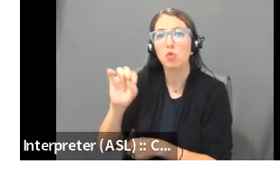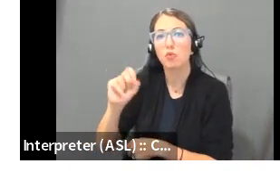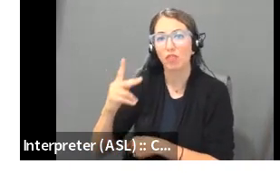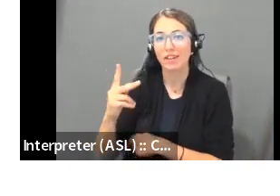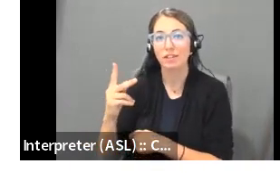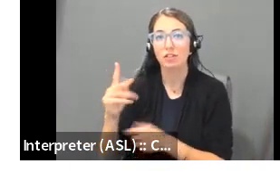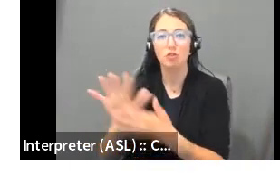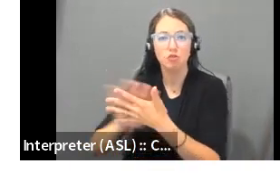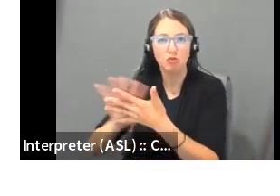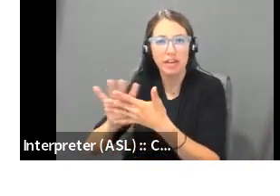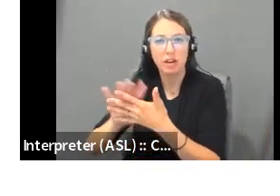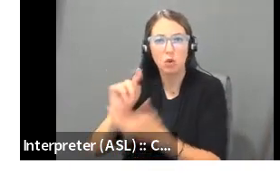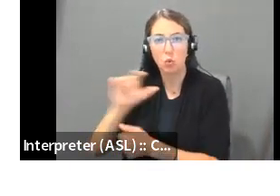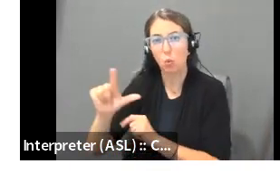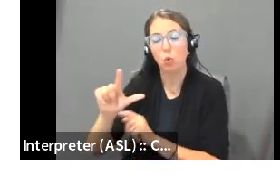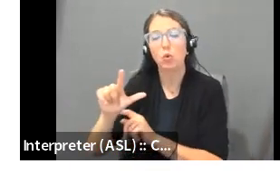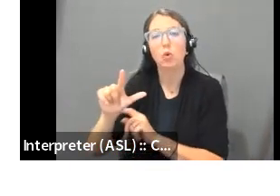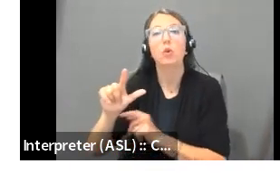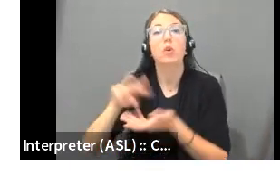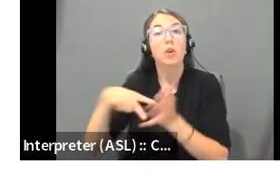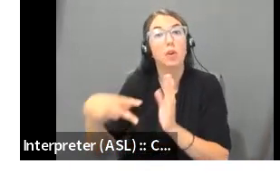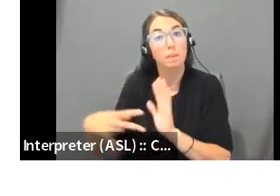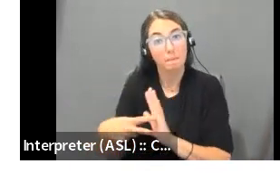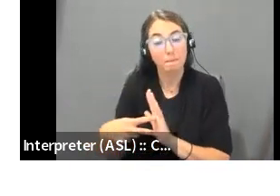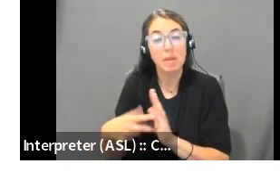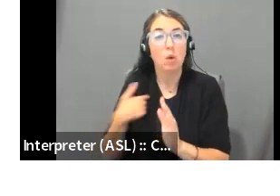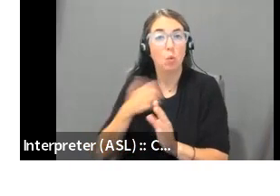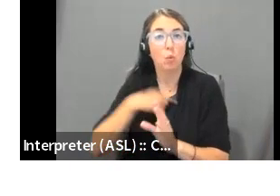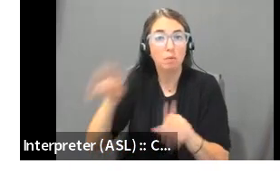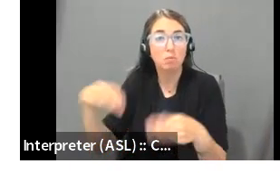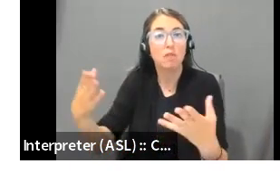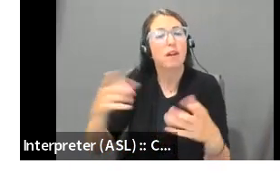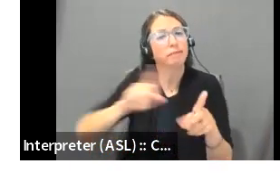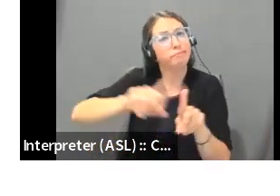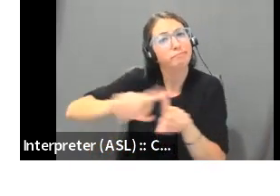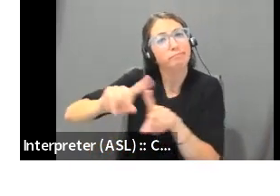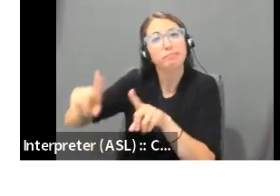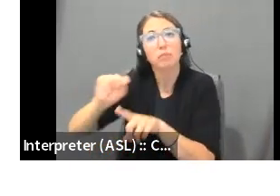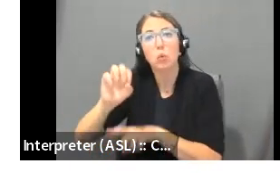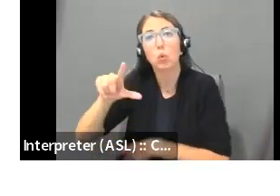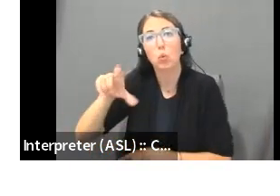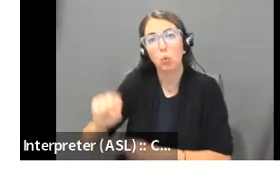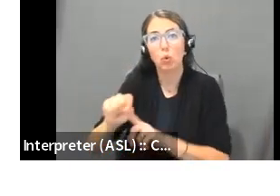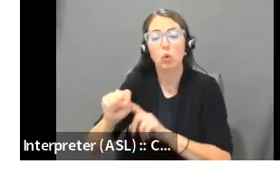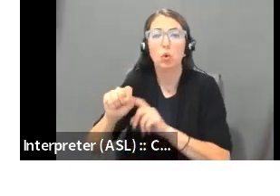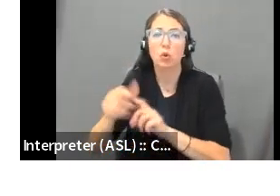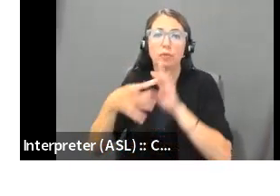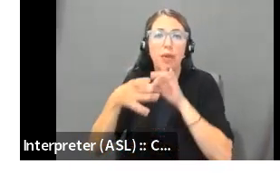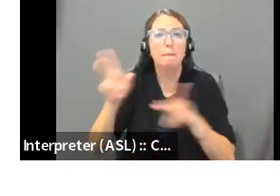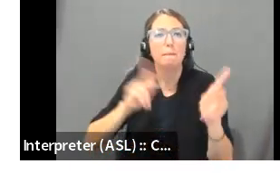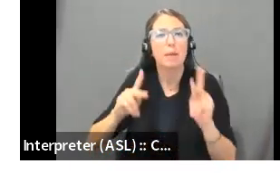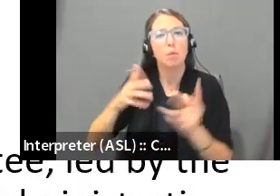to our participants to a certain instance of the Prepare tool or CMS's health-related social needs screening